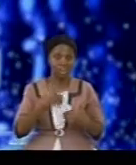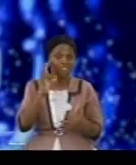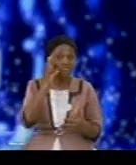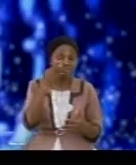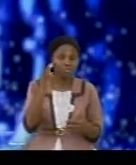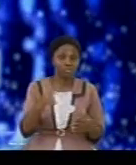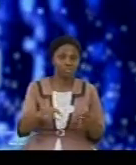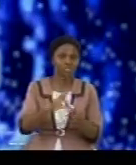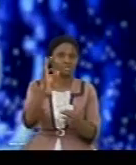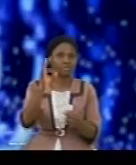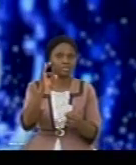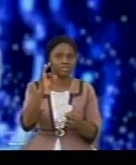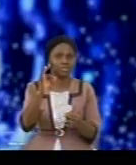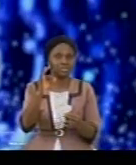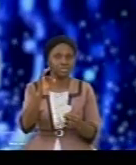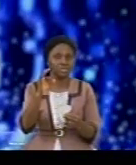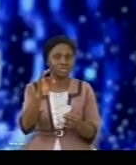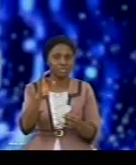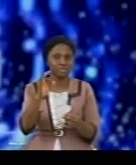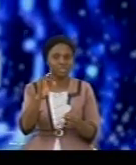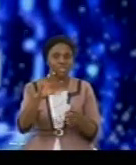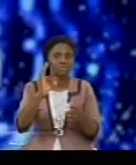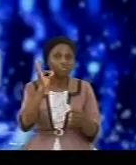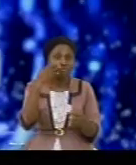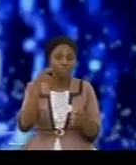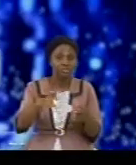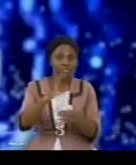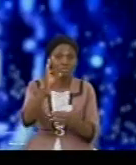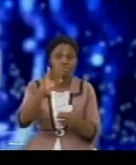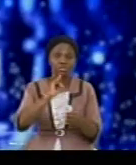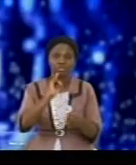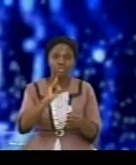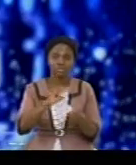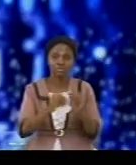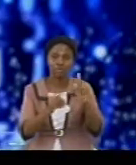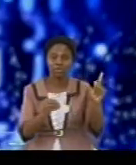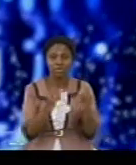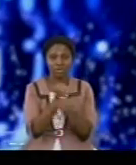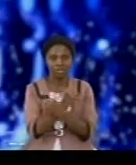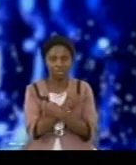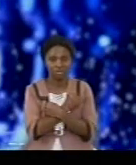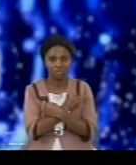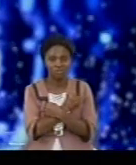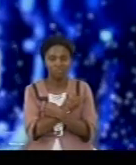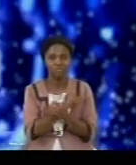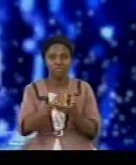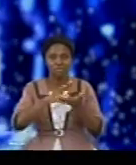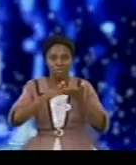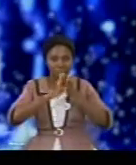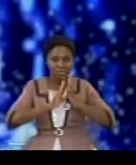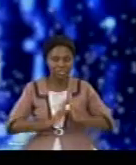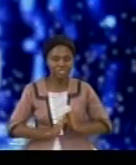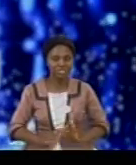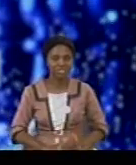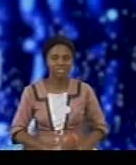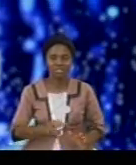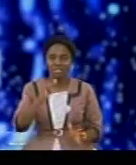fruit of the Spirit is love, joy, peace,